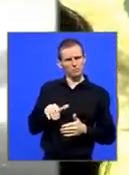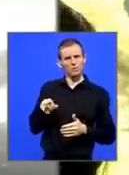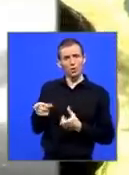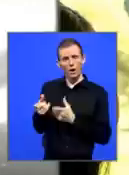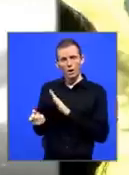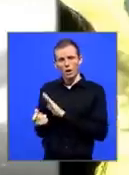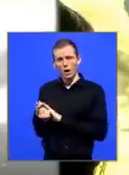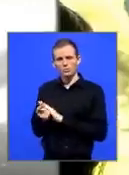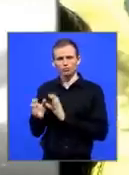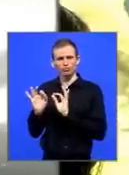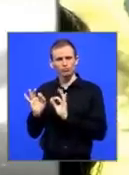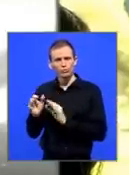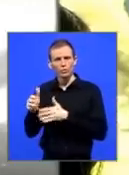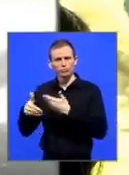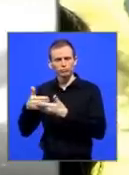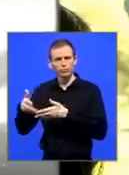and the people that struggle, no?